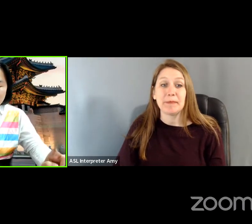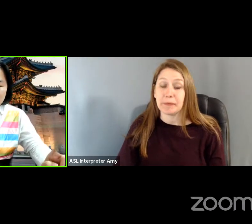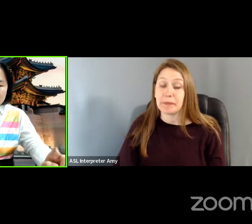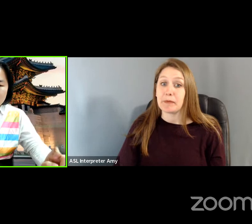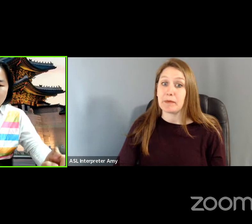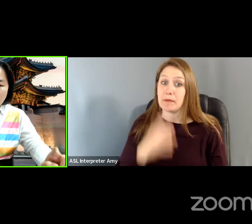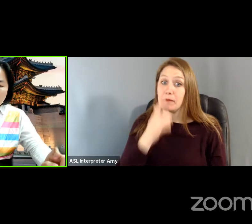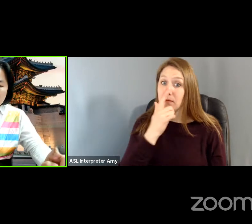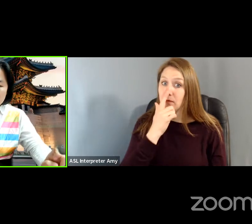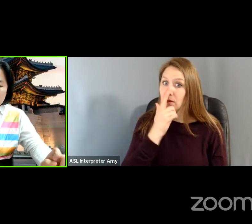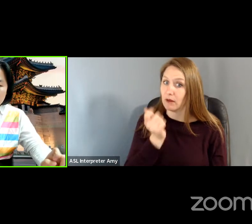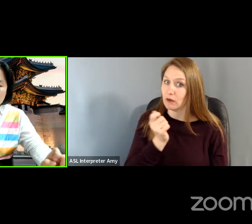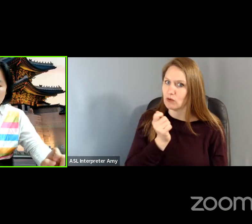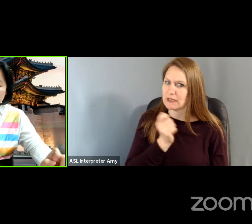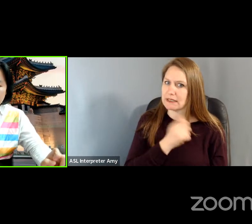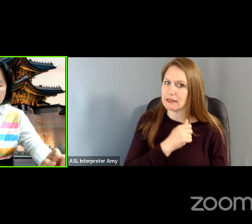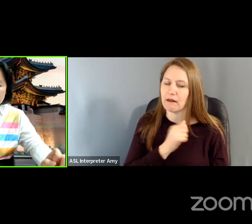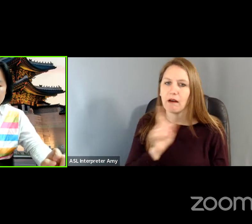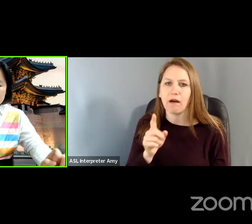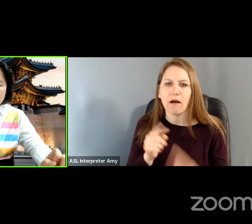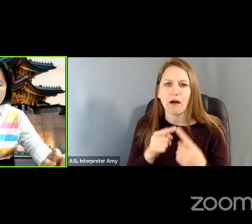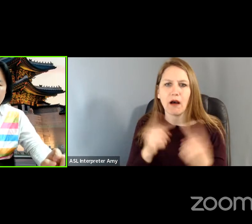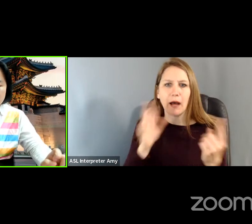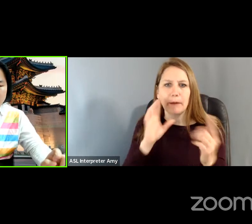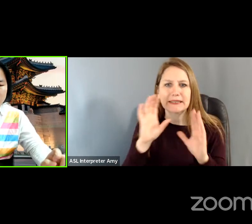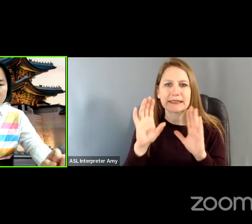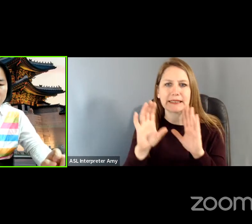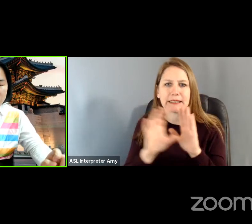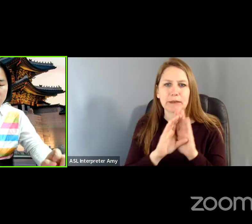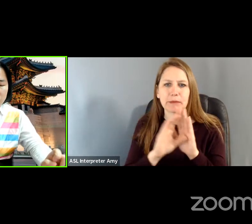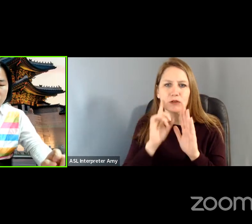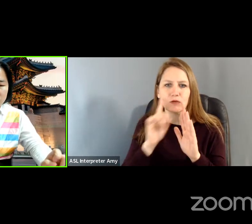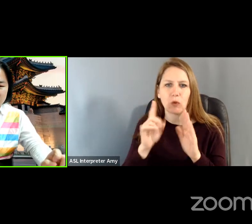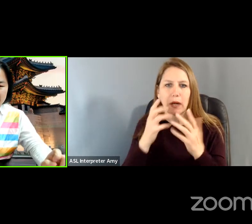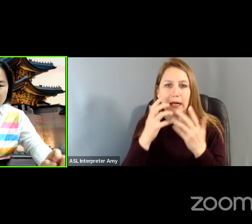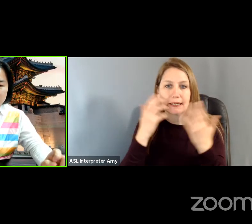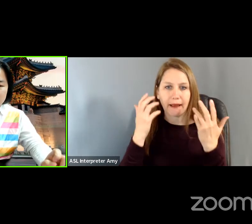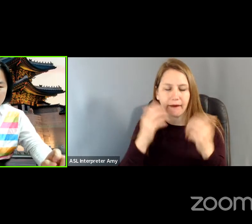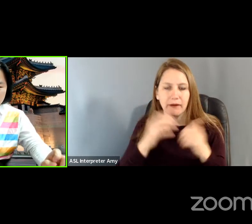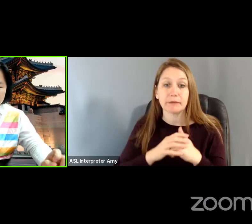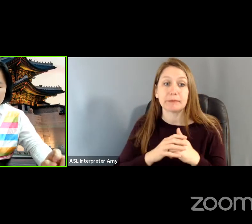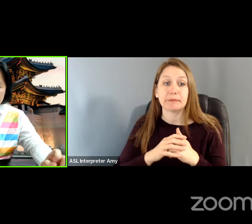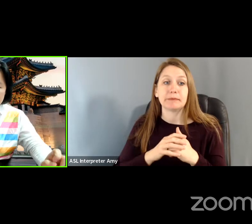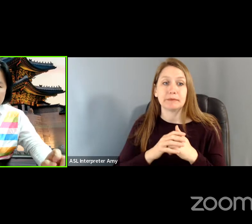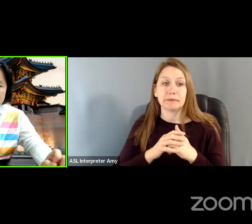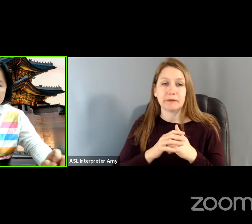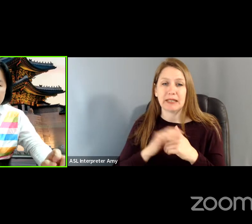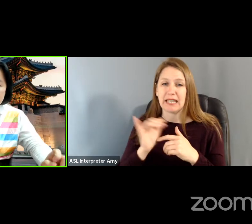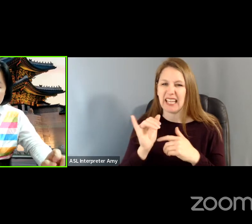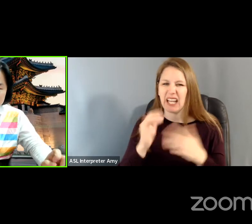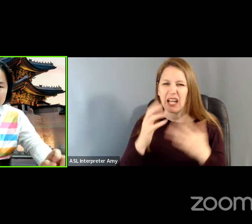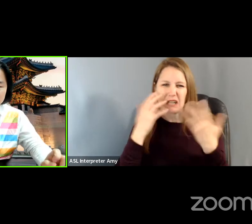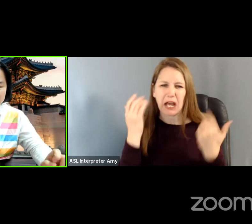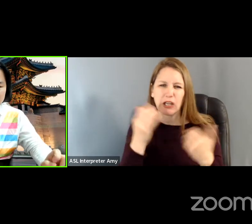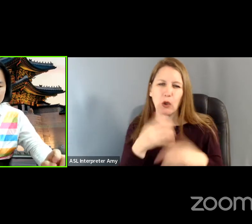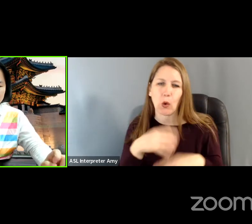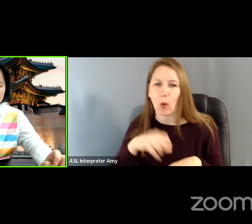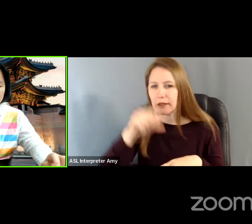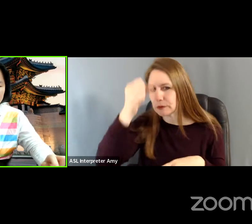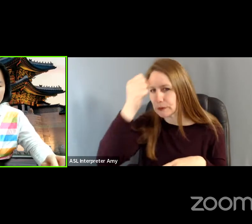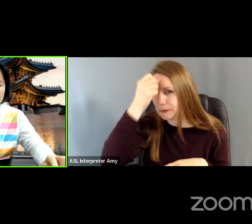Interestingly, the opposite image of tigers, for example, that tigers are stupid and easily